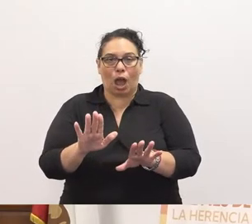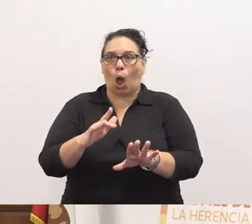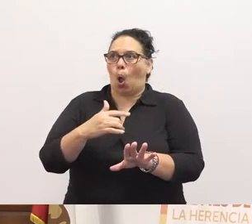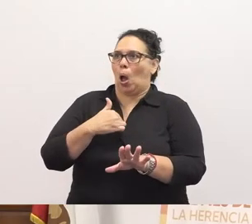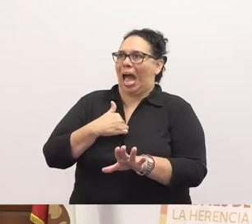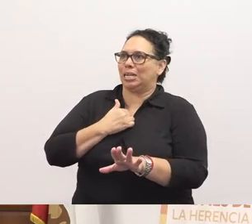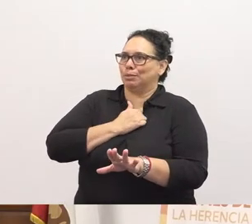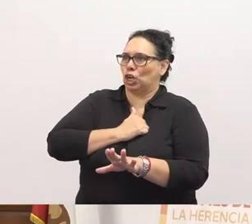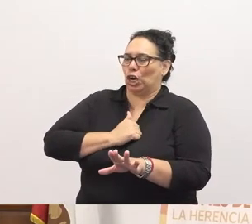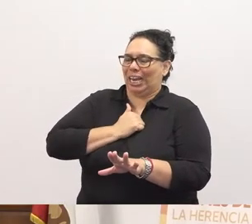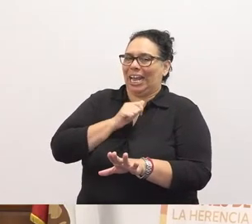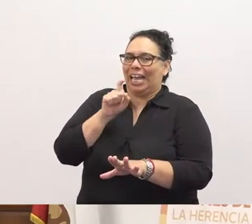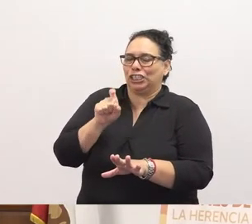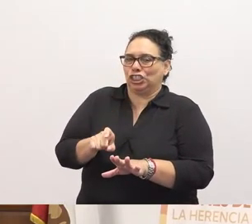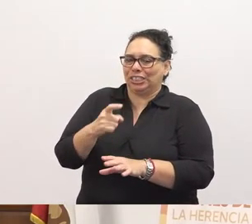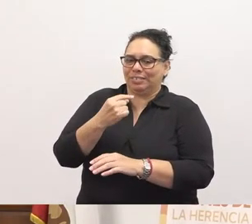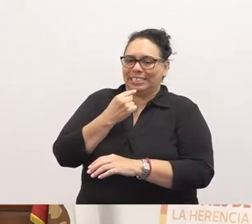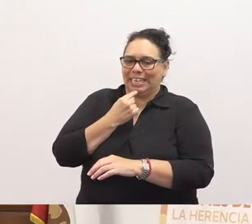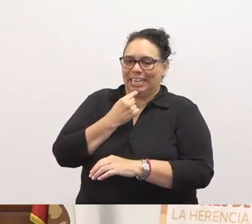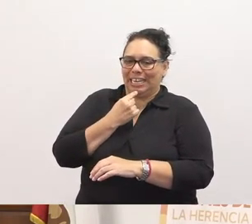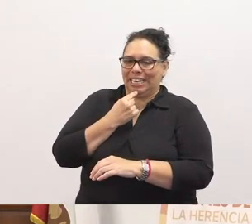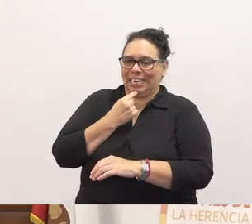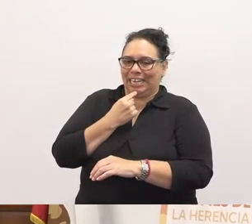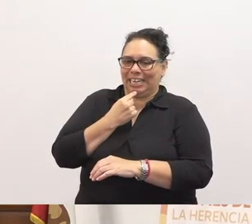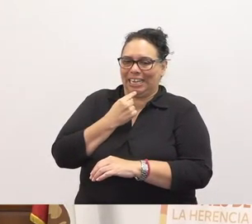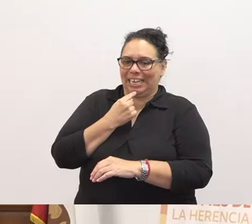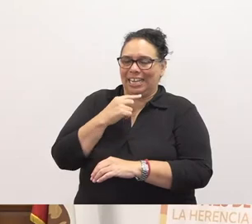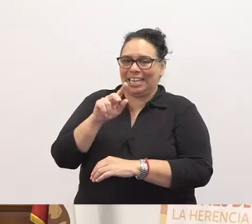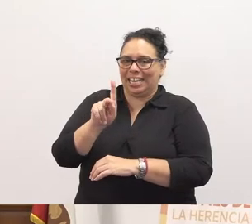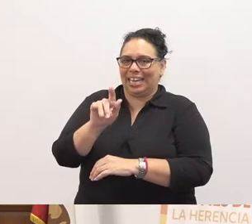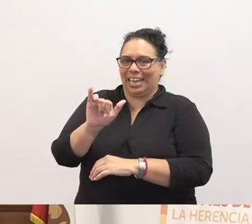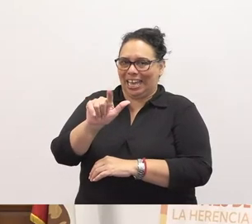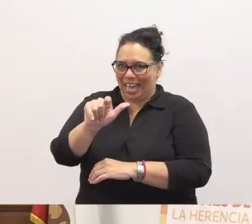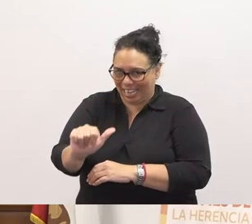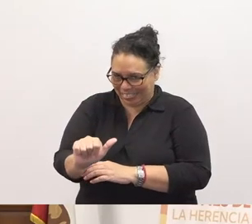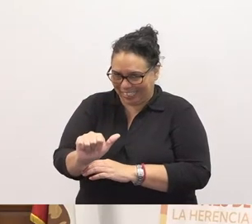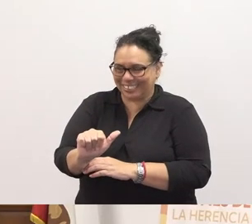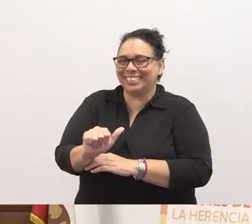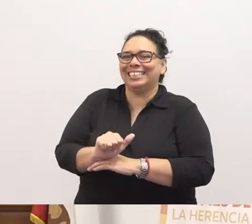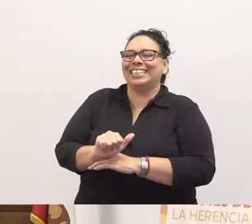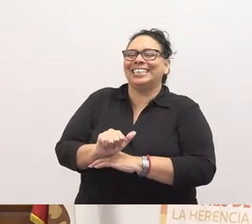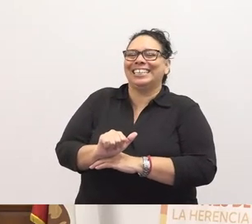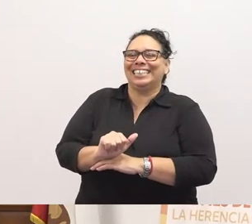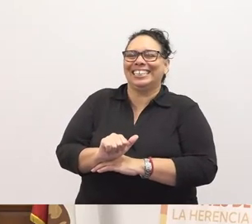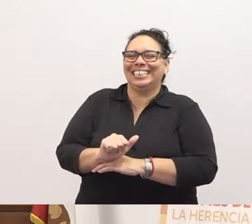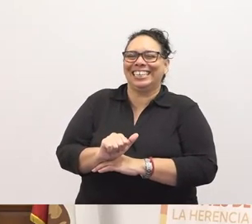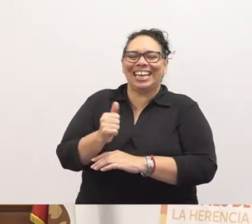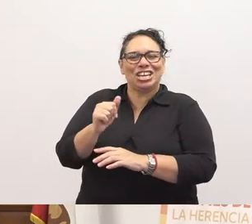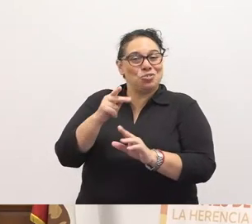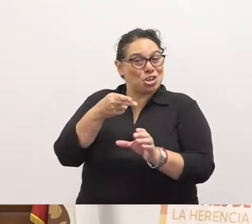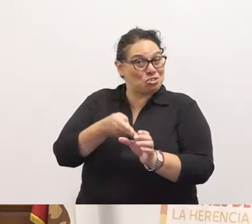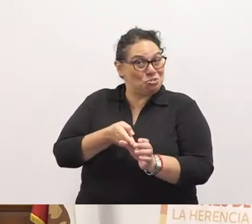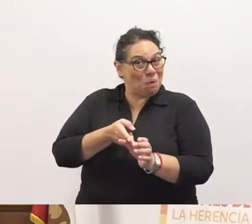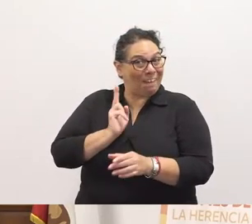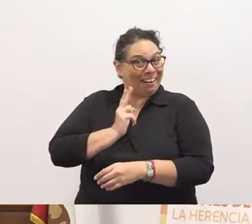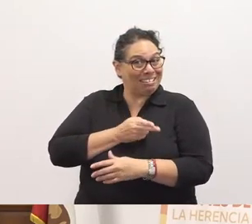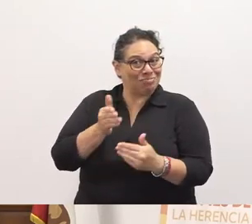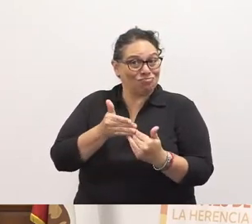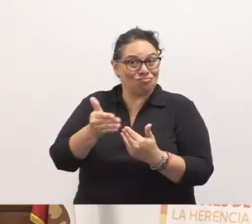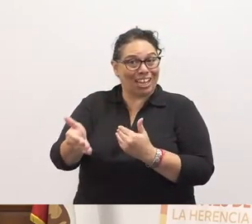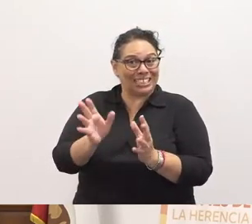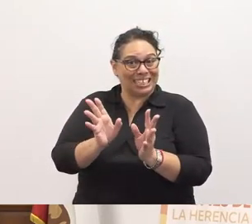I'm sorry. What I should have said was, Kyla, you're welcome to join us the rest of the